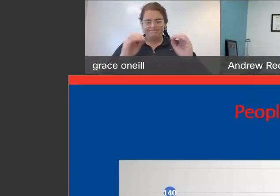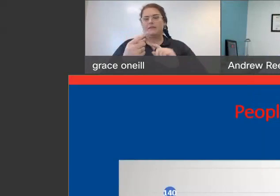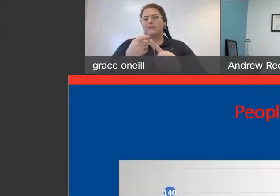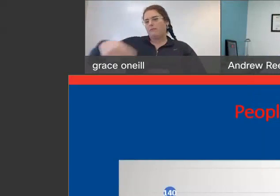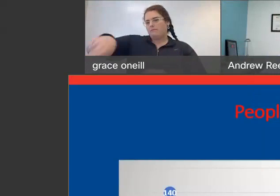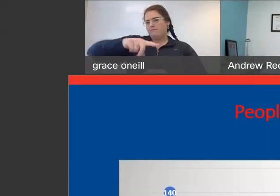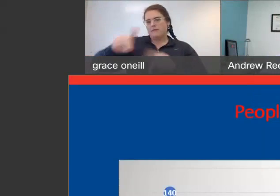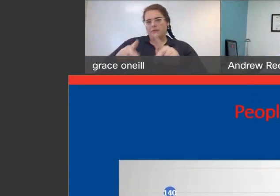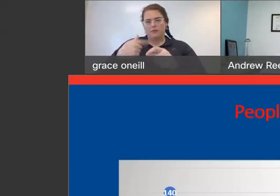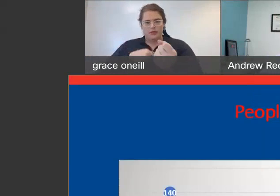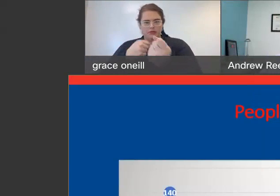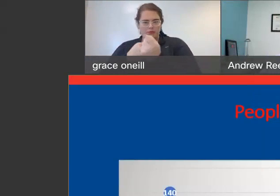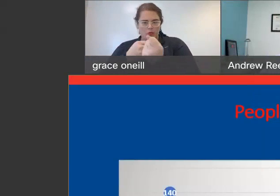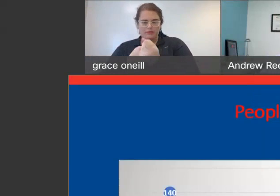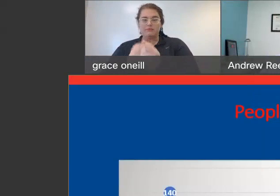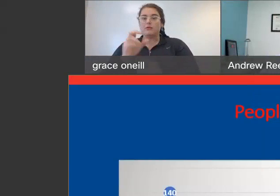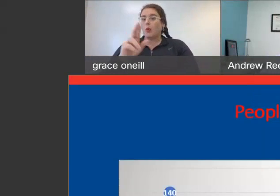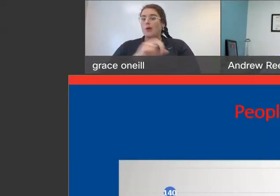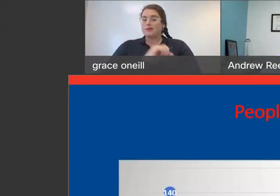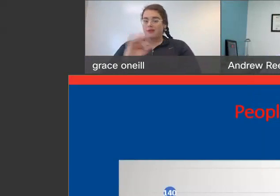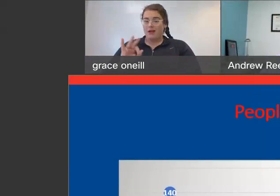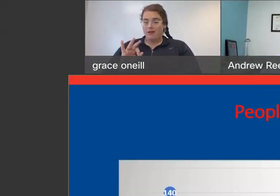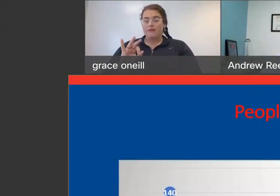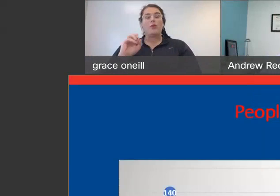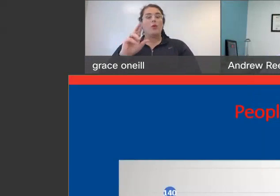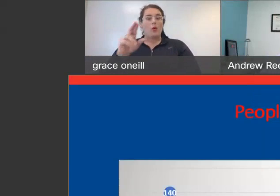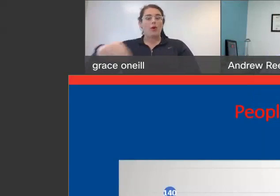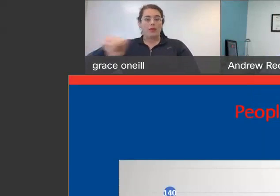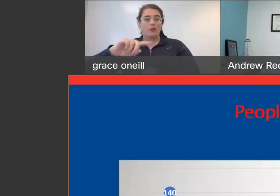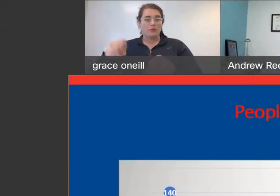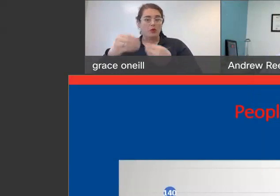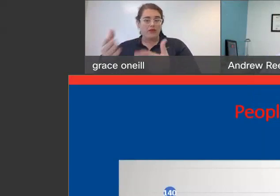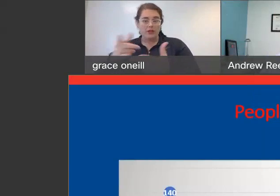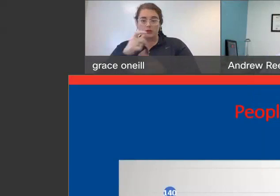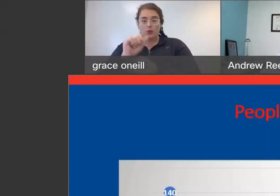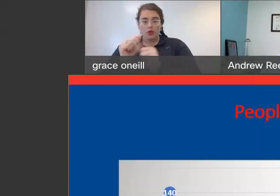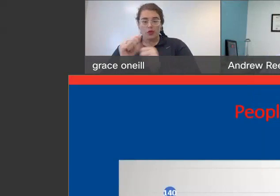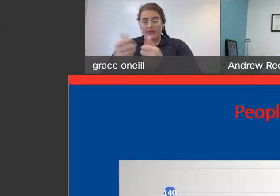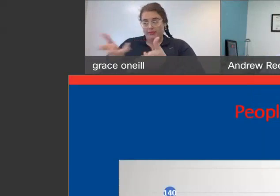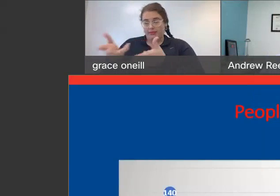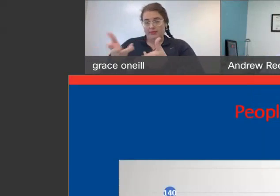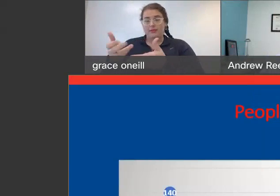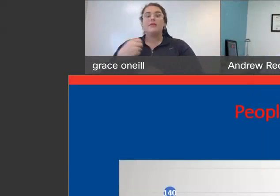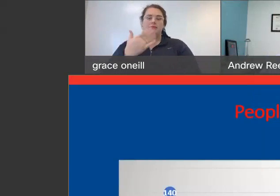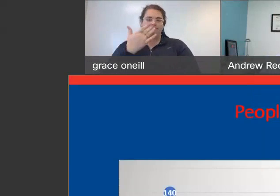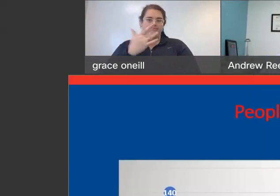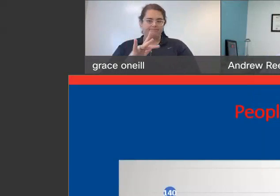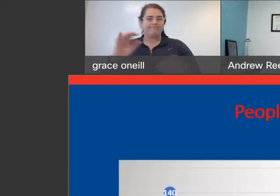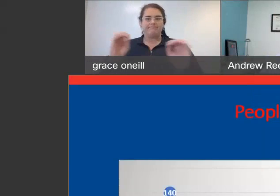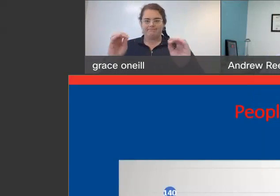support or the staff or the provider staff who work with them. And so we are still at a